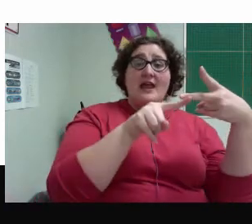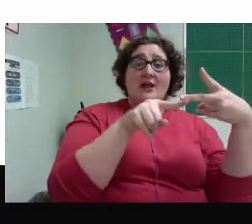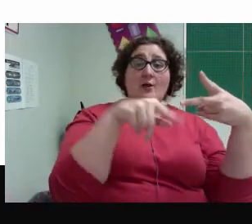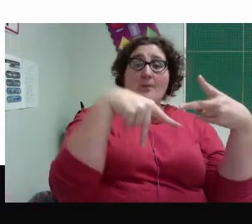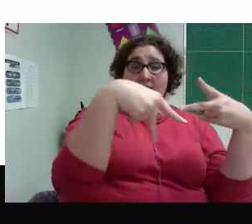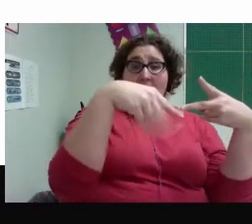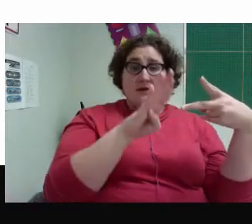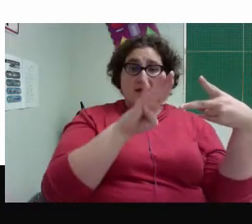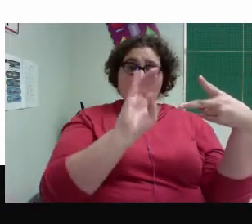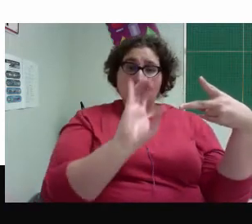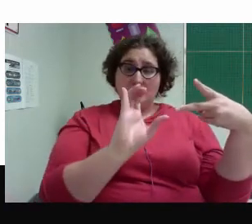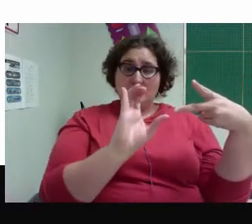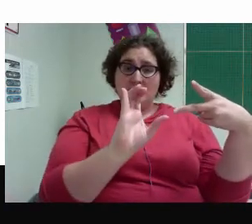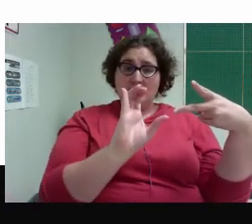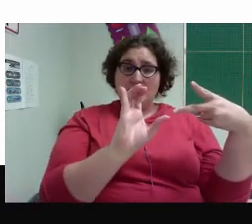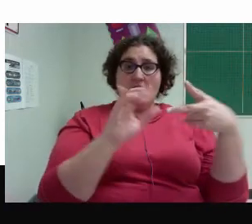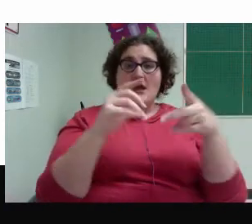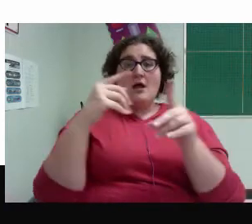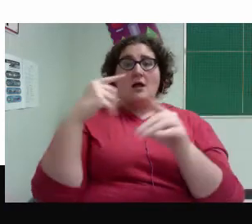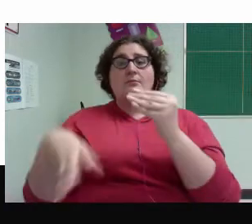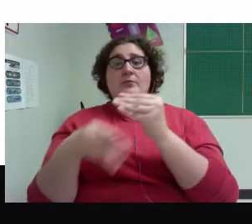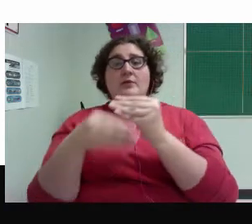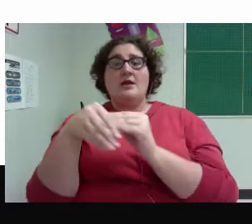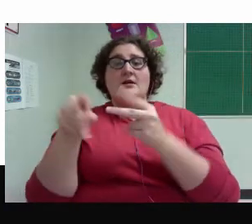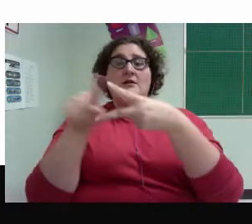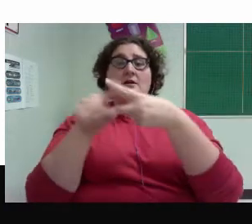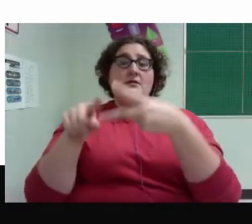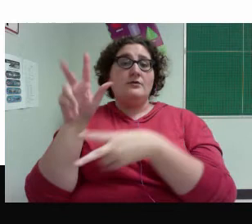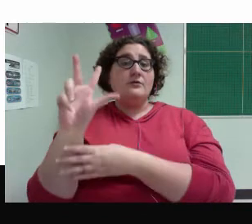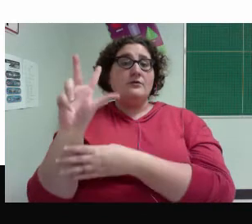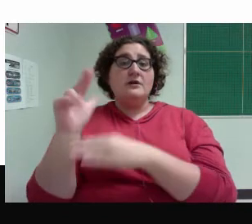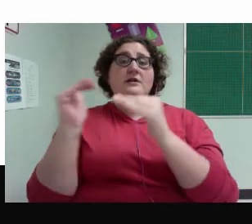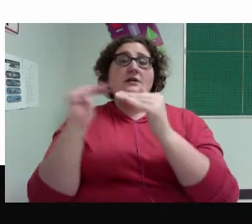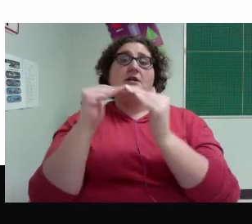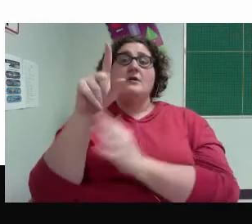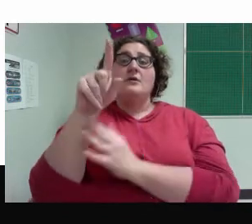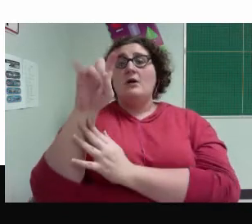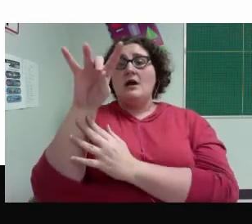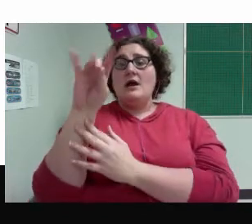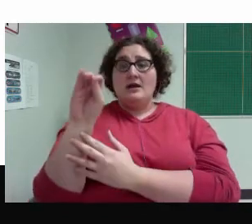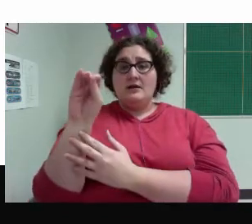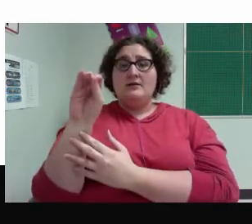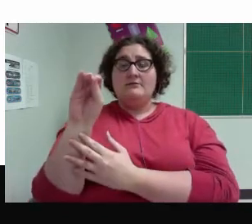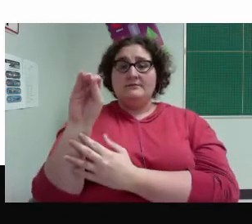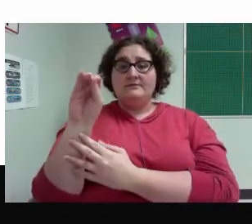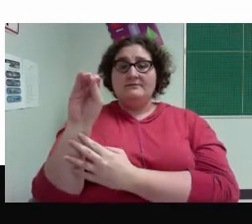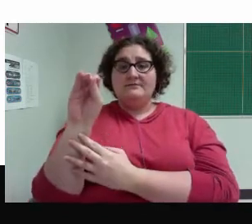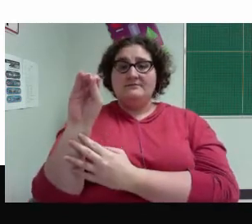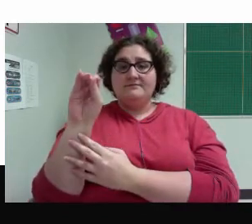angle PBC plus angle 3 equals 180.